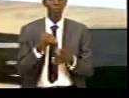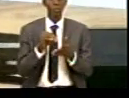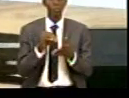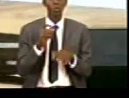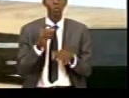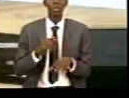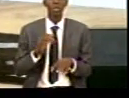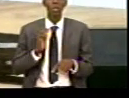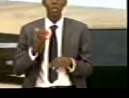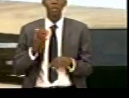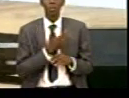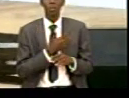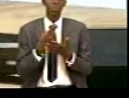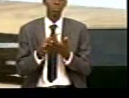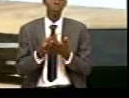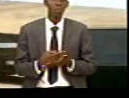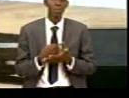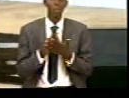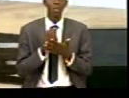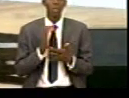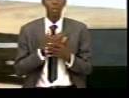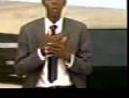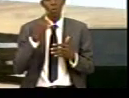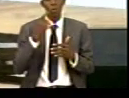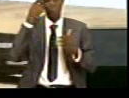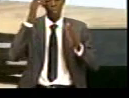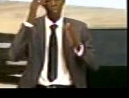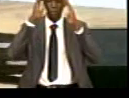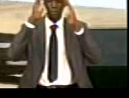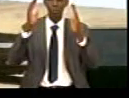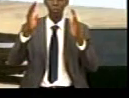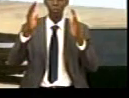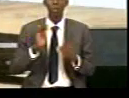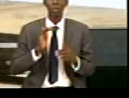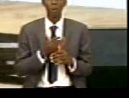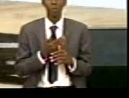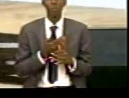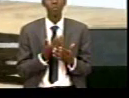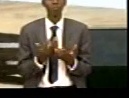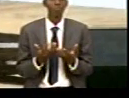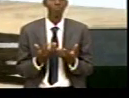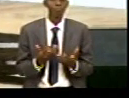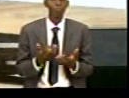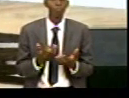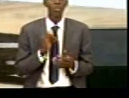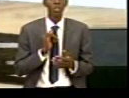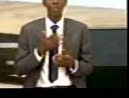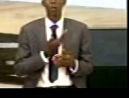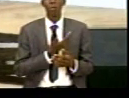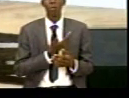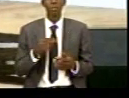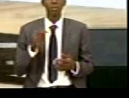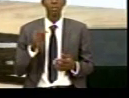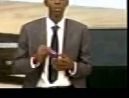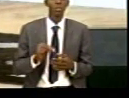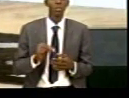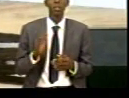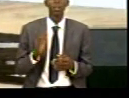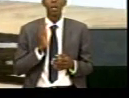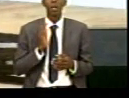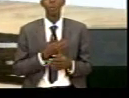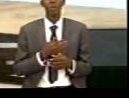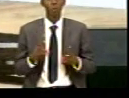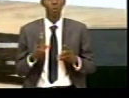our focus, our desire, our expectation, our manner of life, and